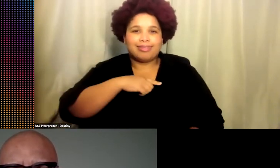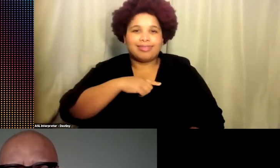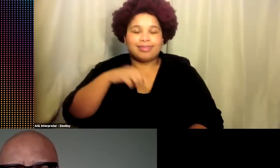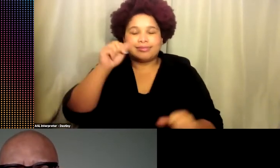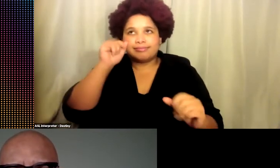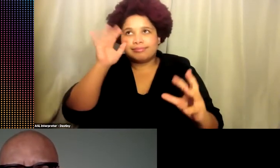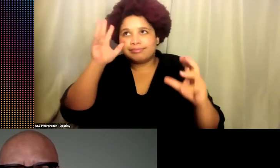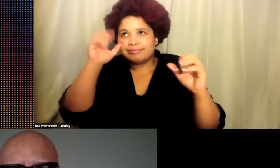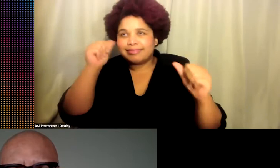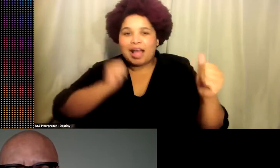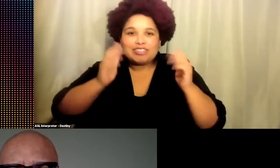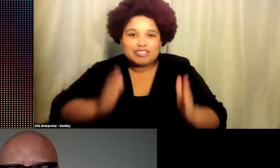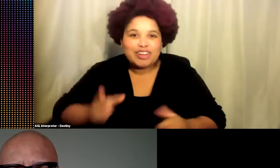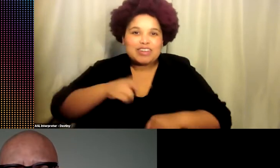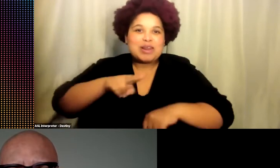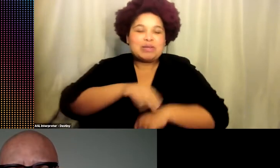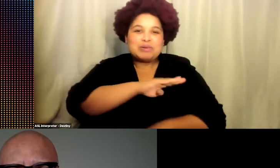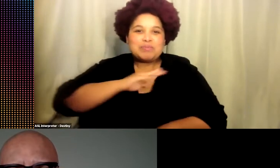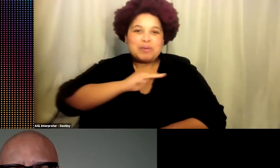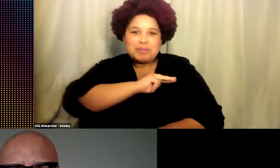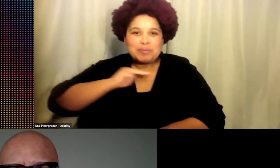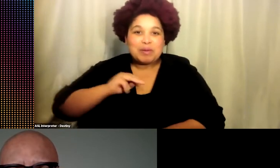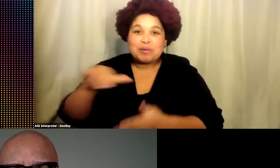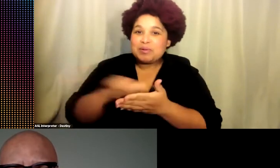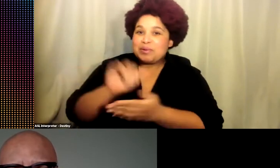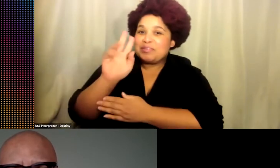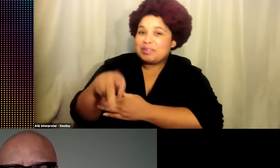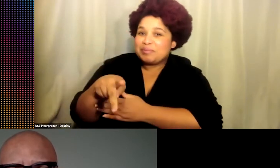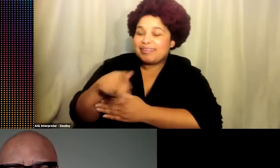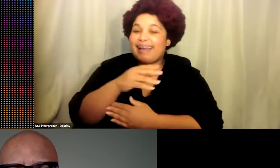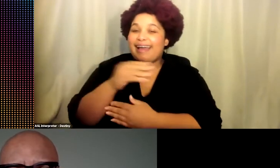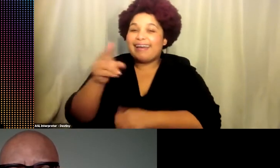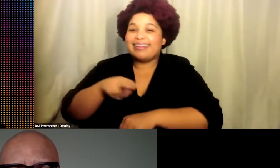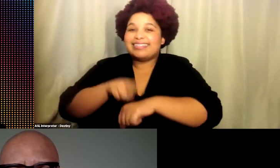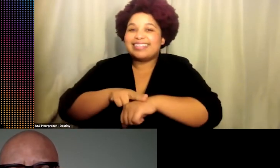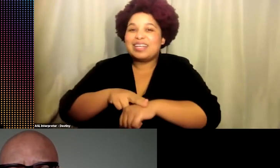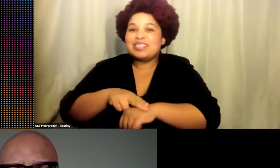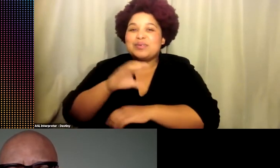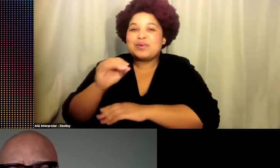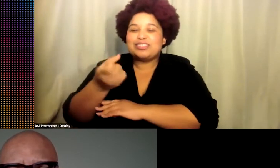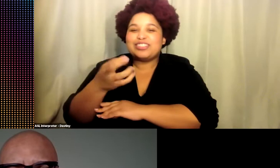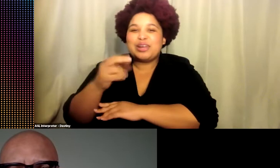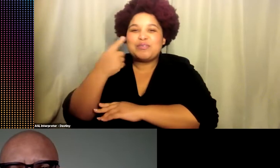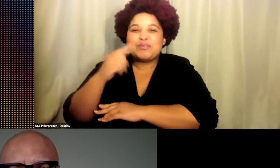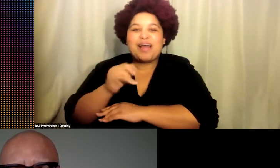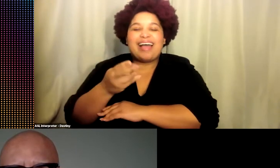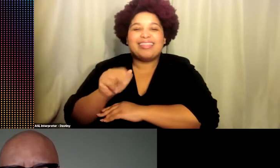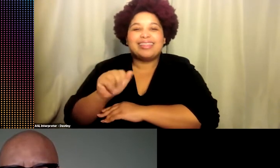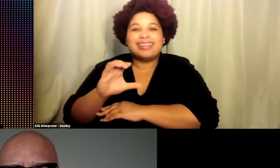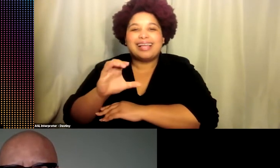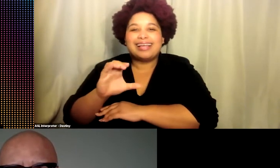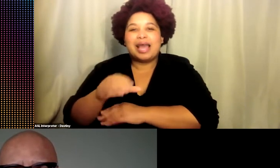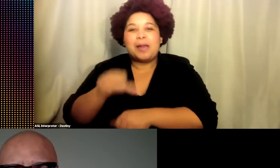and SAG-AFTRA National Board member, New York Vice President, and the National Co-Chair of the Ethnic Employment